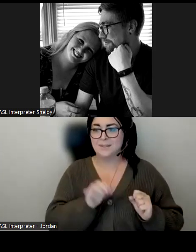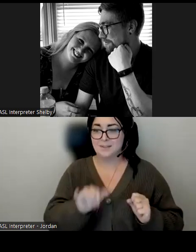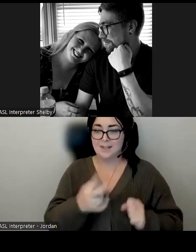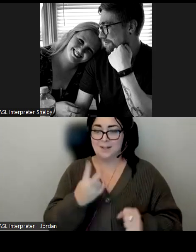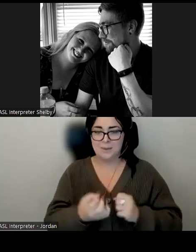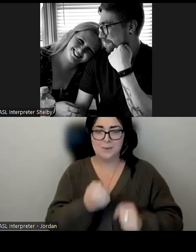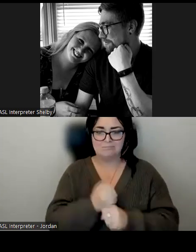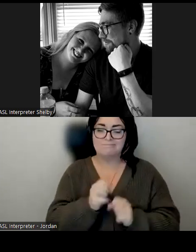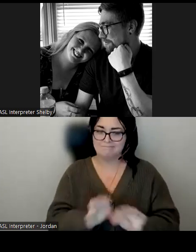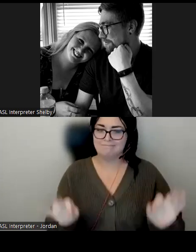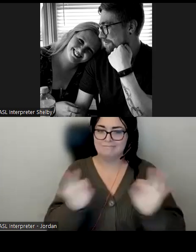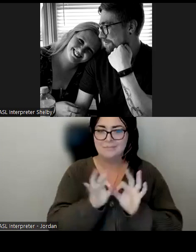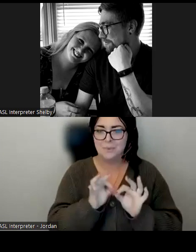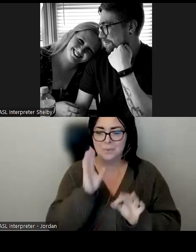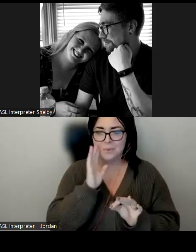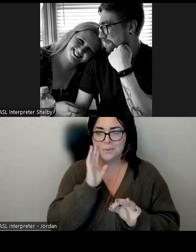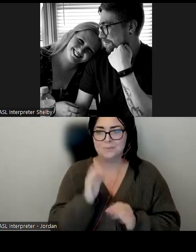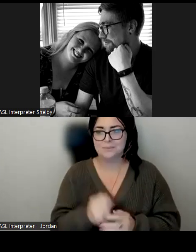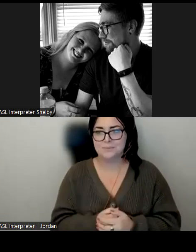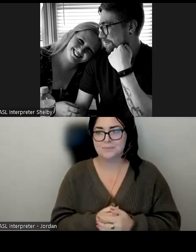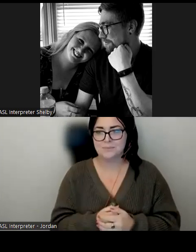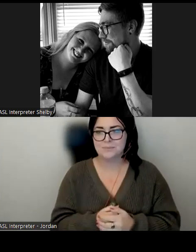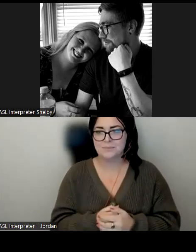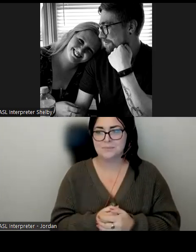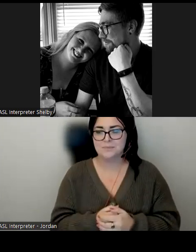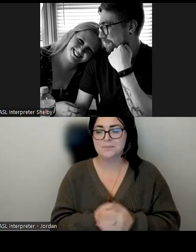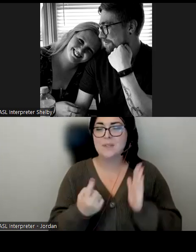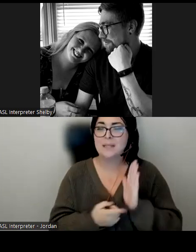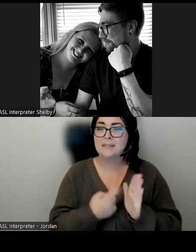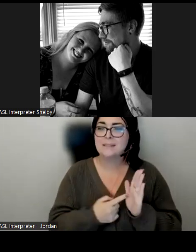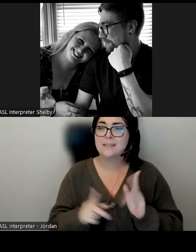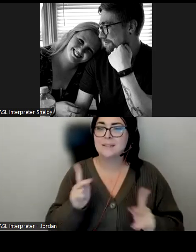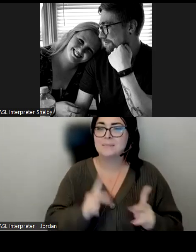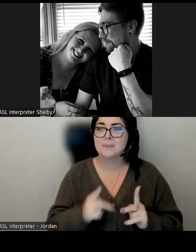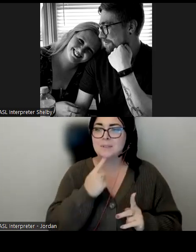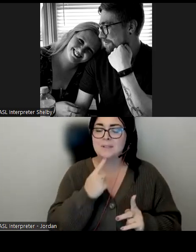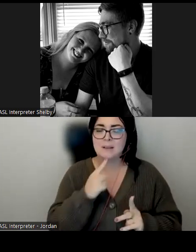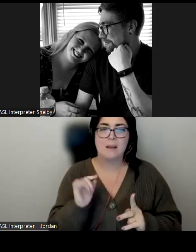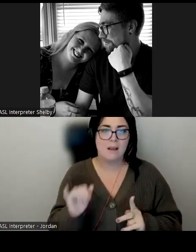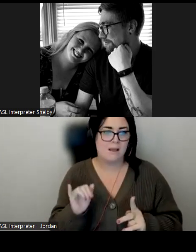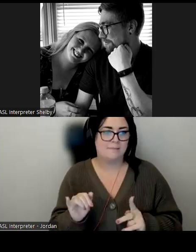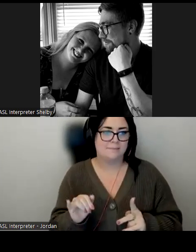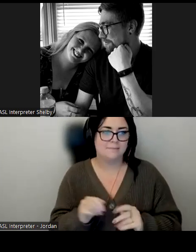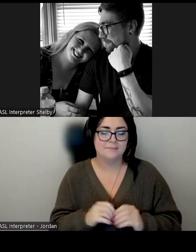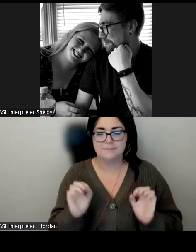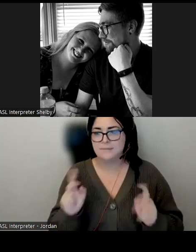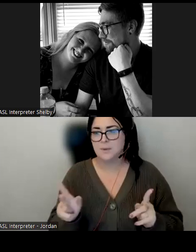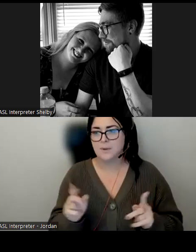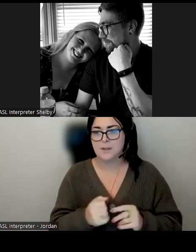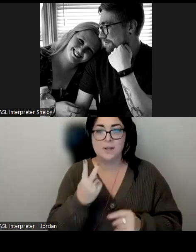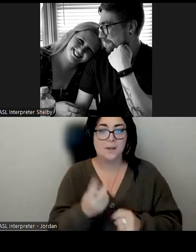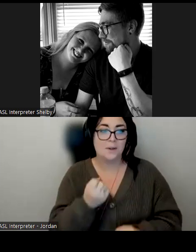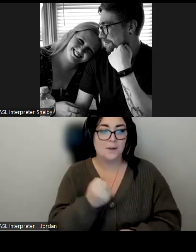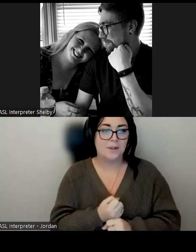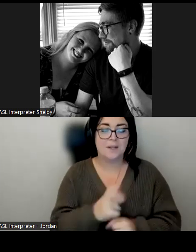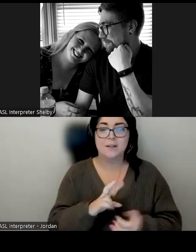really important. The misconception is people say, okay, in 2 years, I